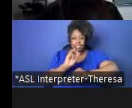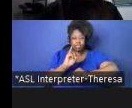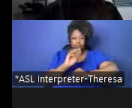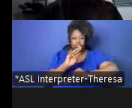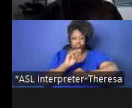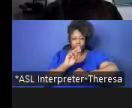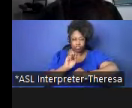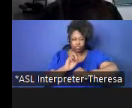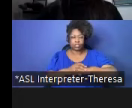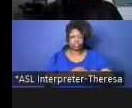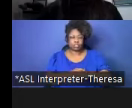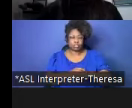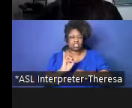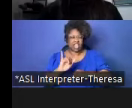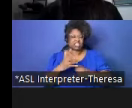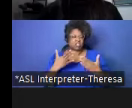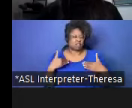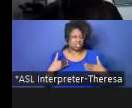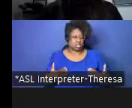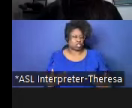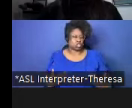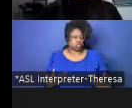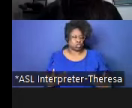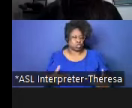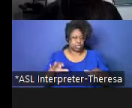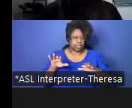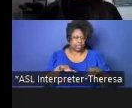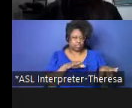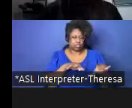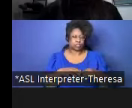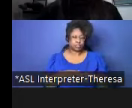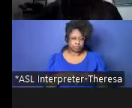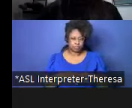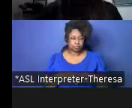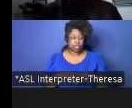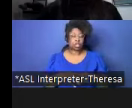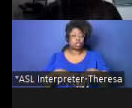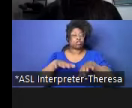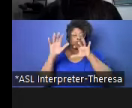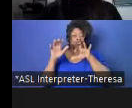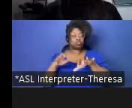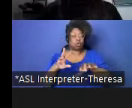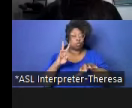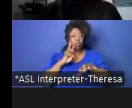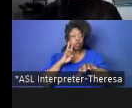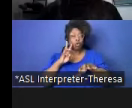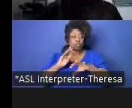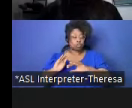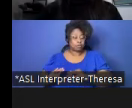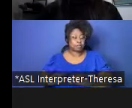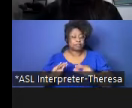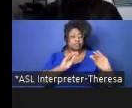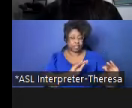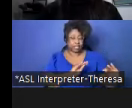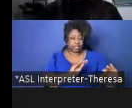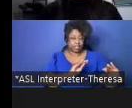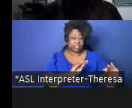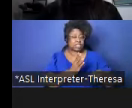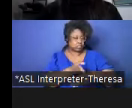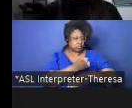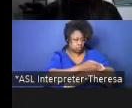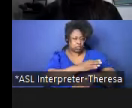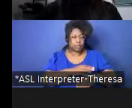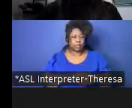structural physical actions, is that improved stormwater conveyance and additional storage, subsurface